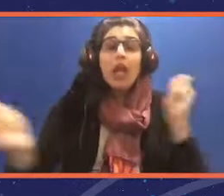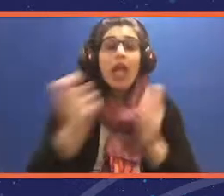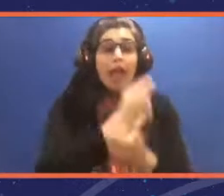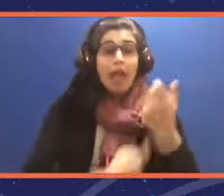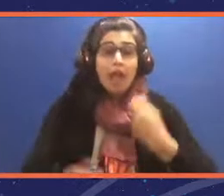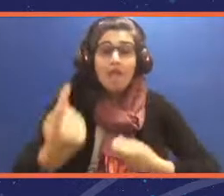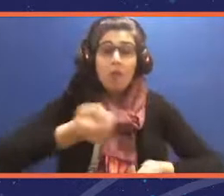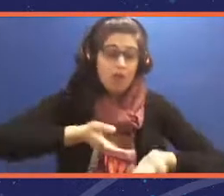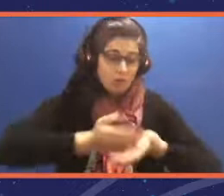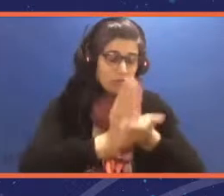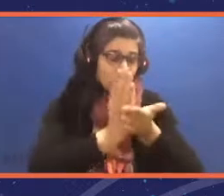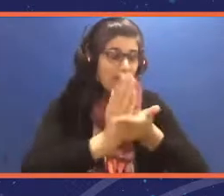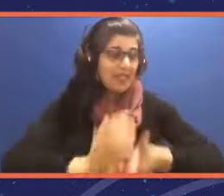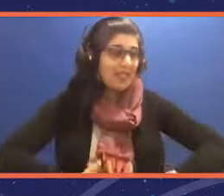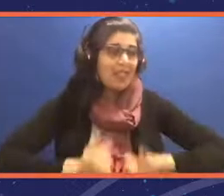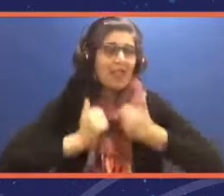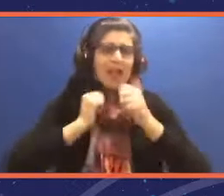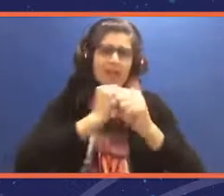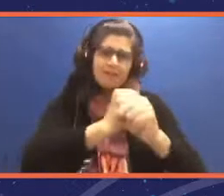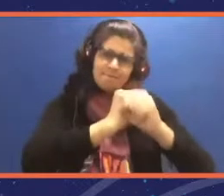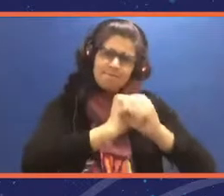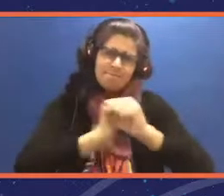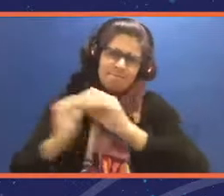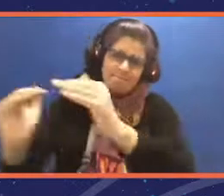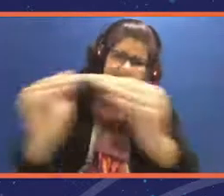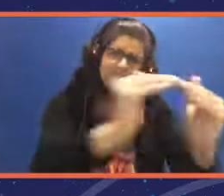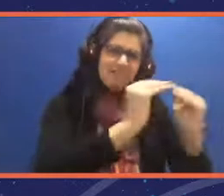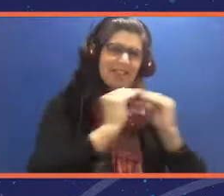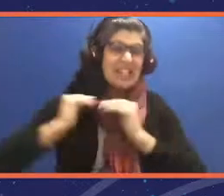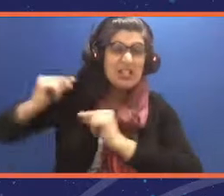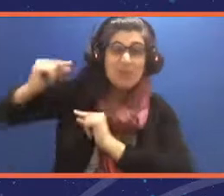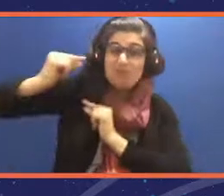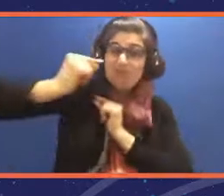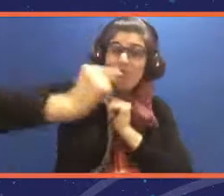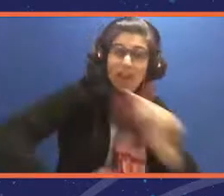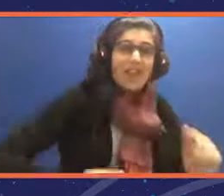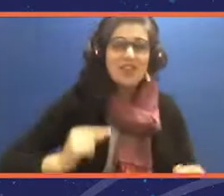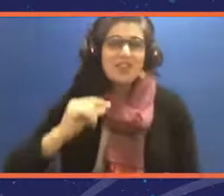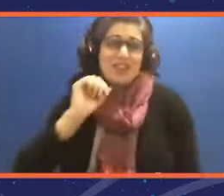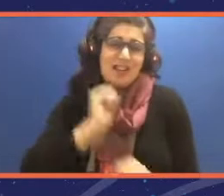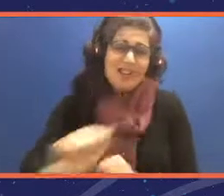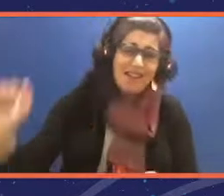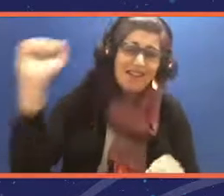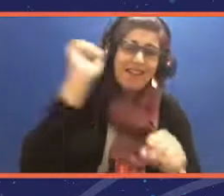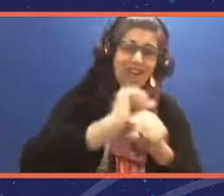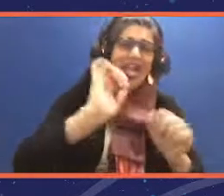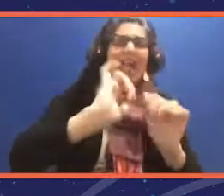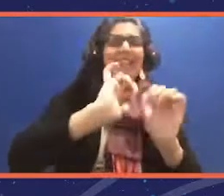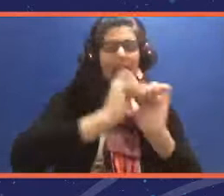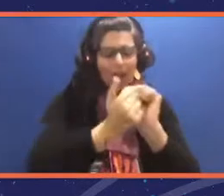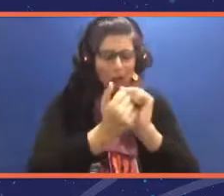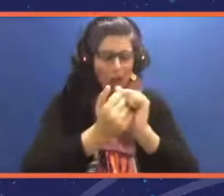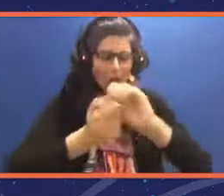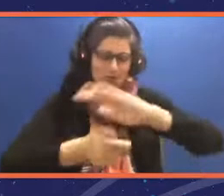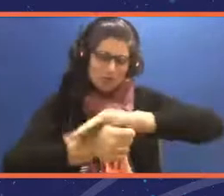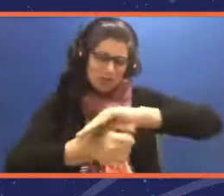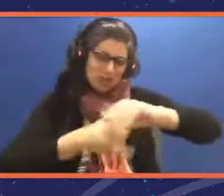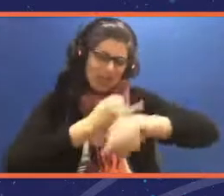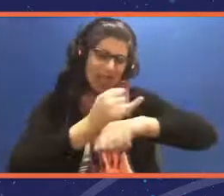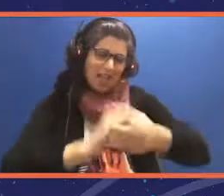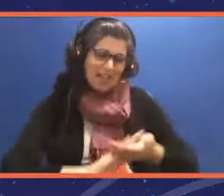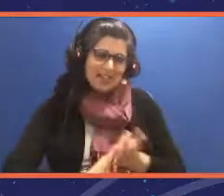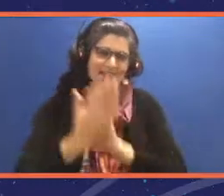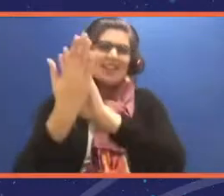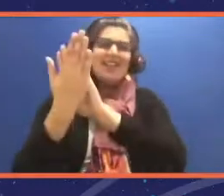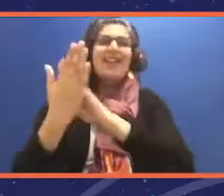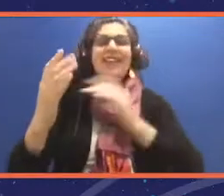to life was protected, and with generations of hard work, Turtle Island came to be. First stop, Mangrove Bay. Let's start